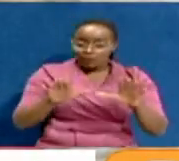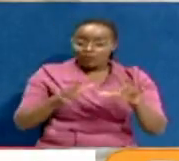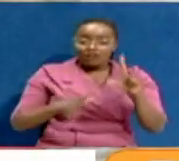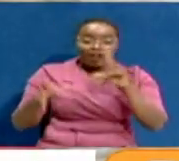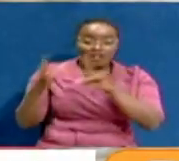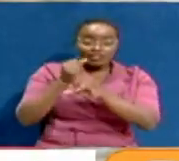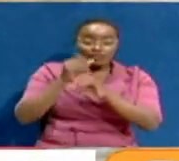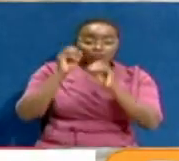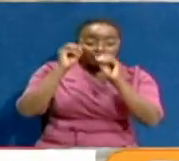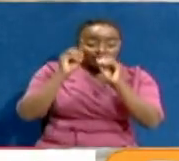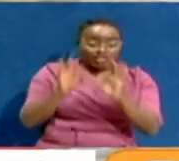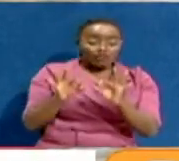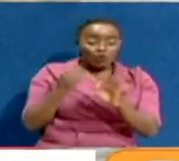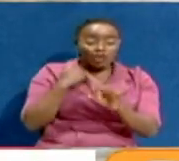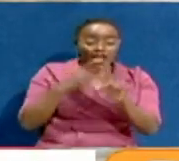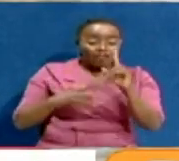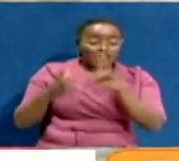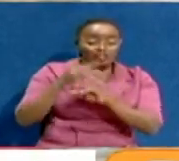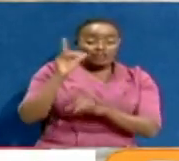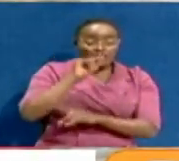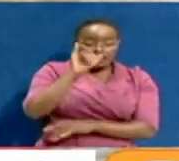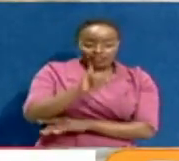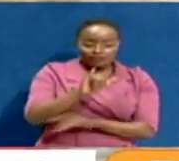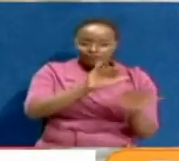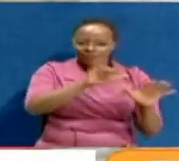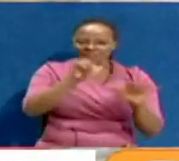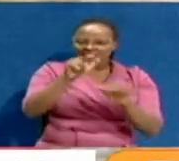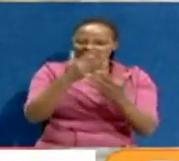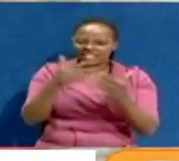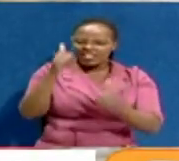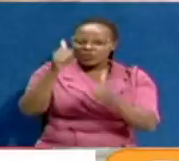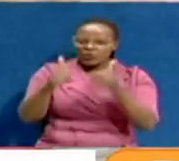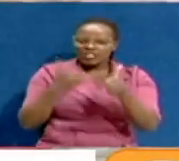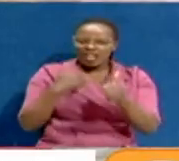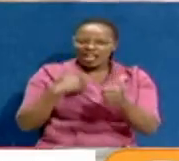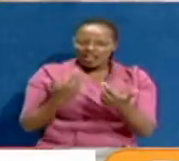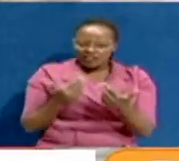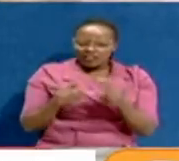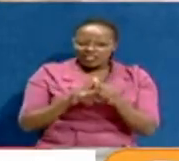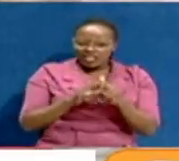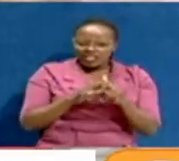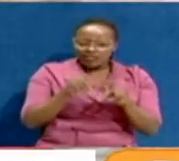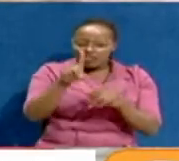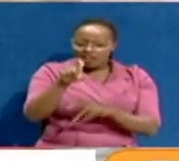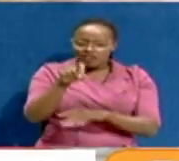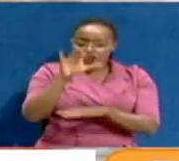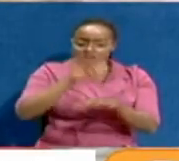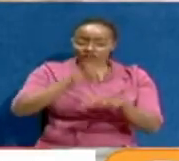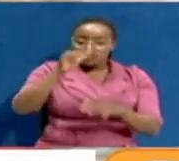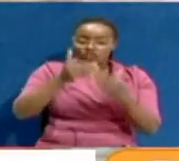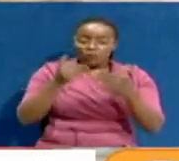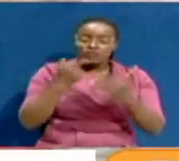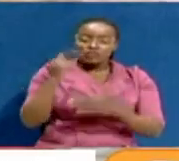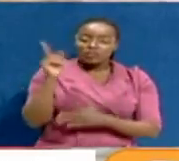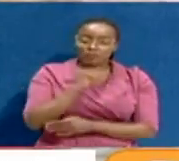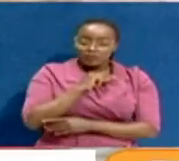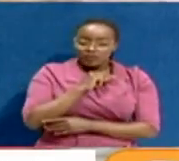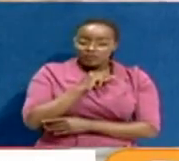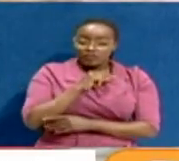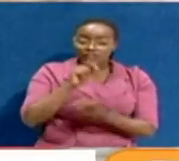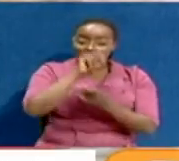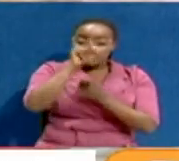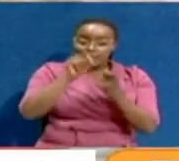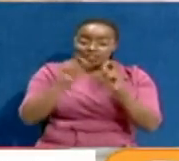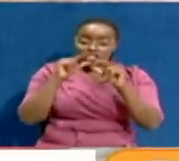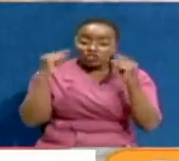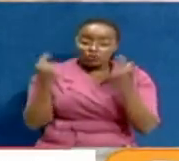breakthrough if we're able to get that. And I mean, these are things that we've noted in certain viral infections. As you said earlier, the